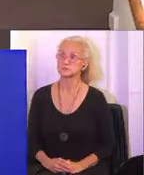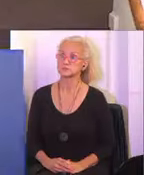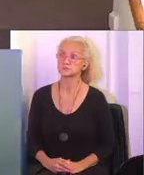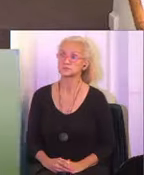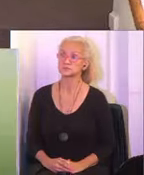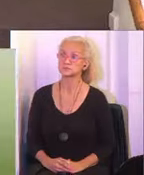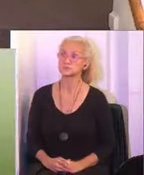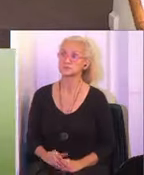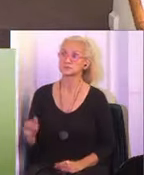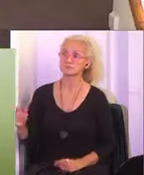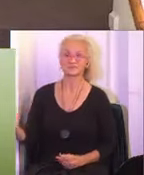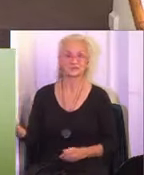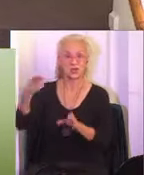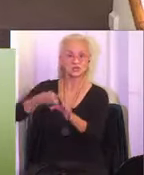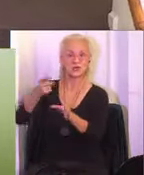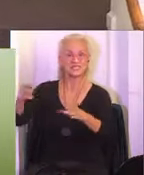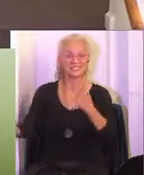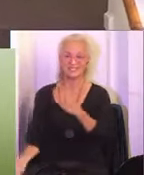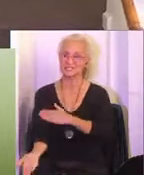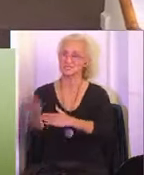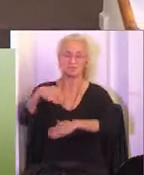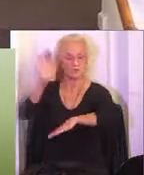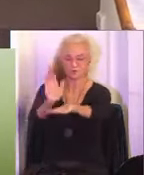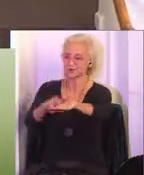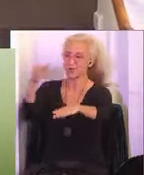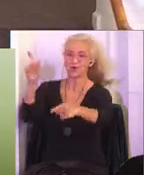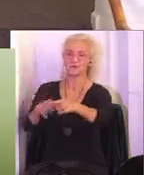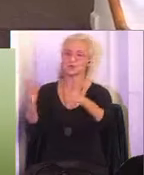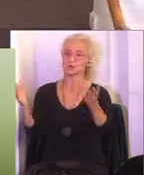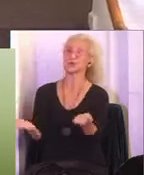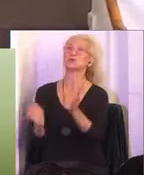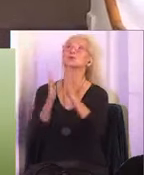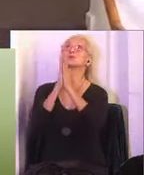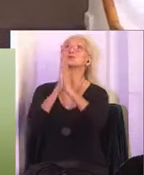Would you rise as you're able and join us in this morning's call to worship?